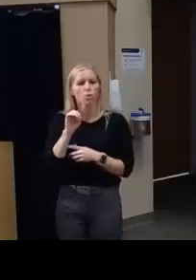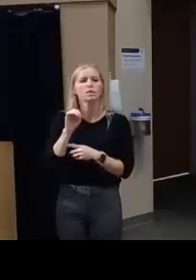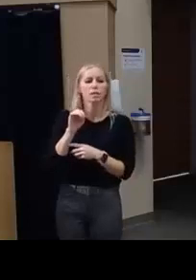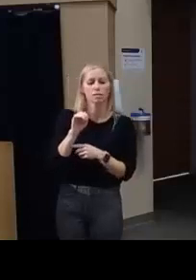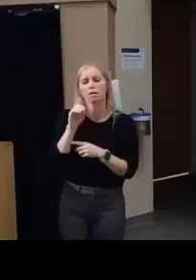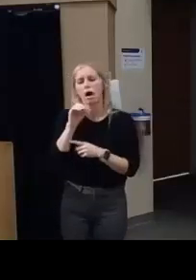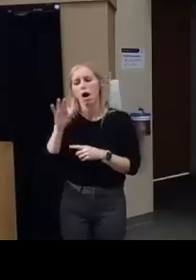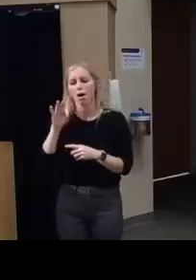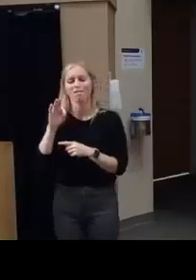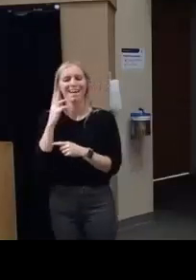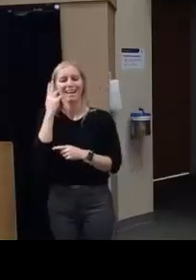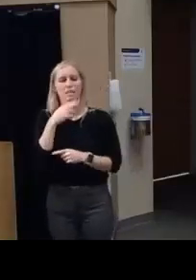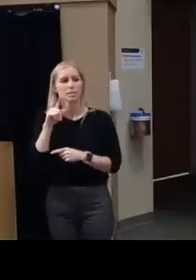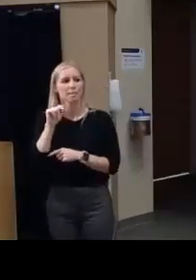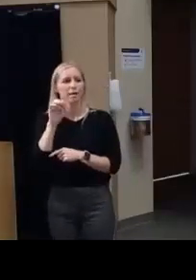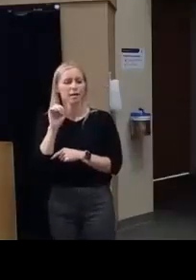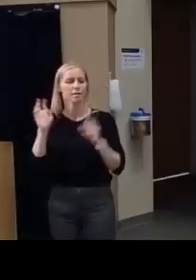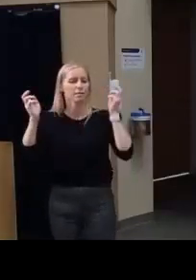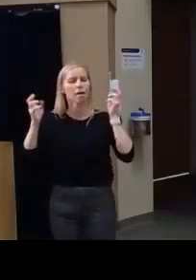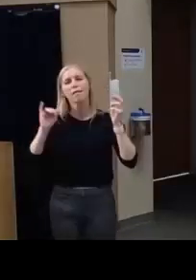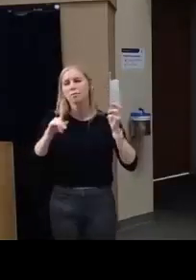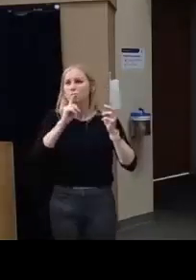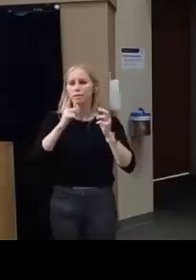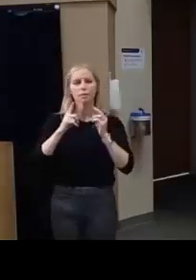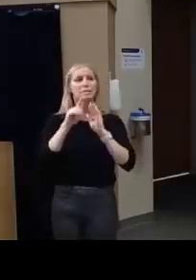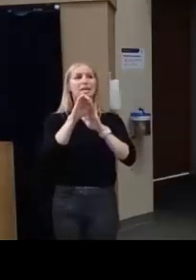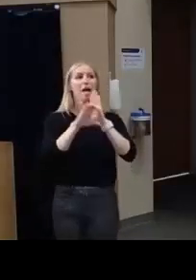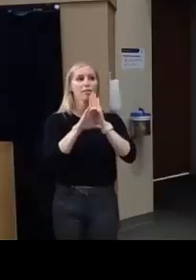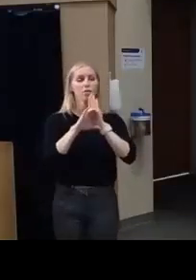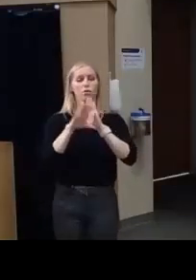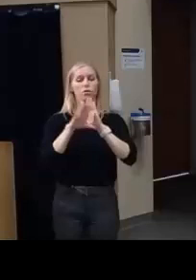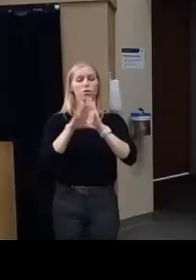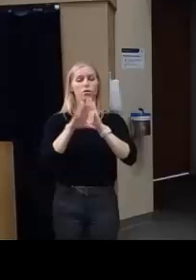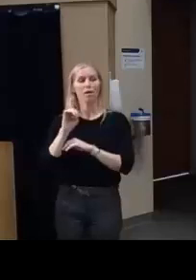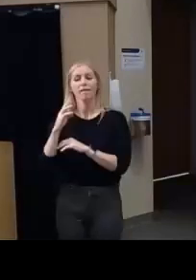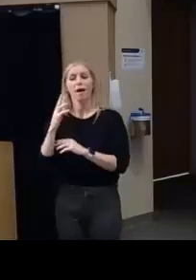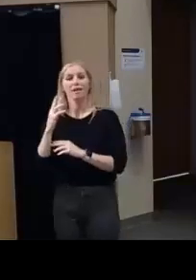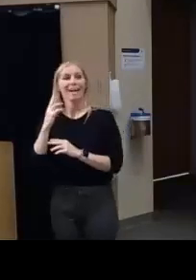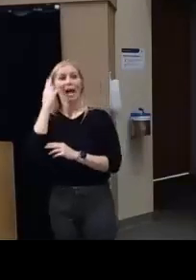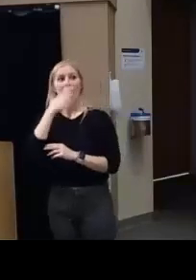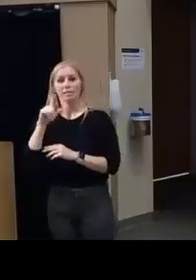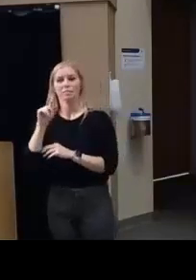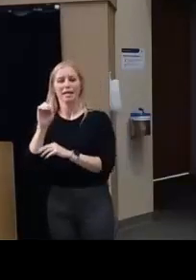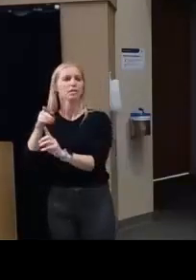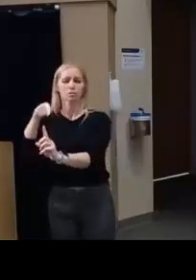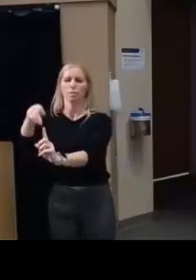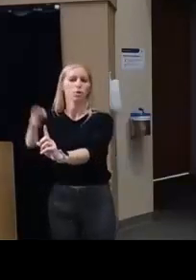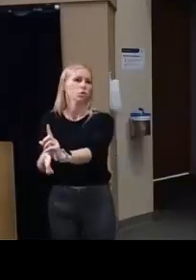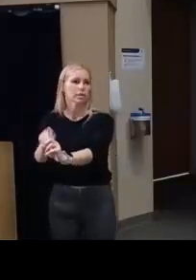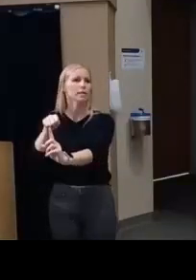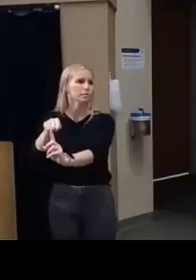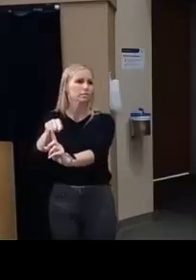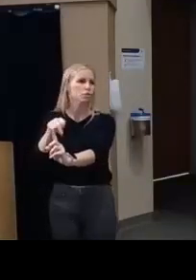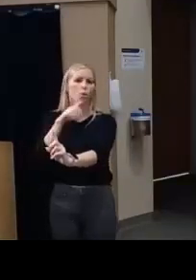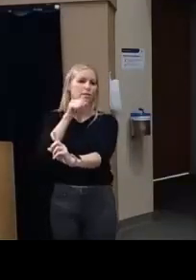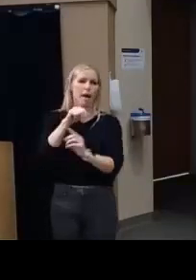of ethical code that Handsome Lake wrote. Handsome Lake was a person,